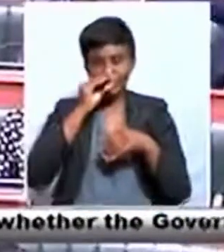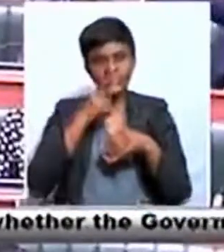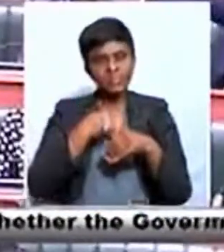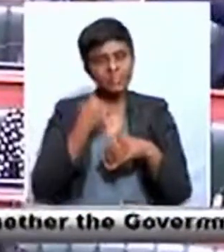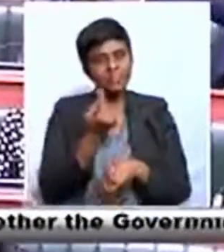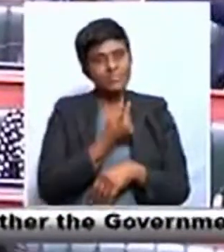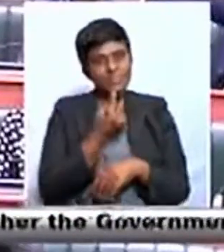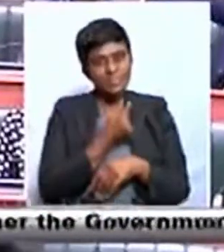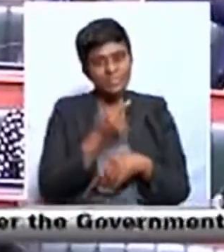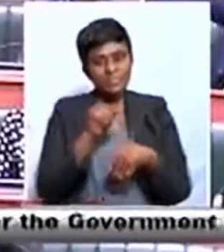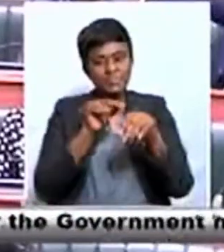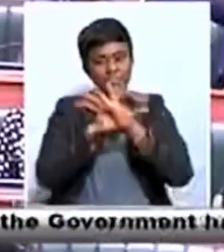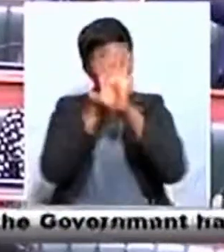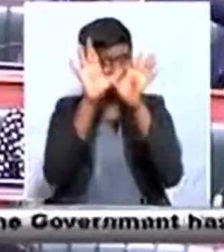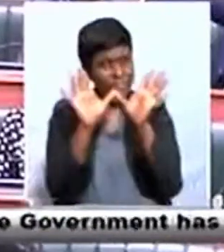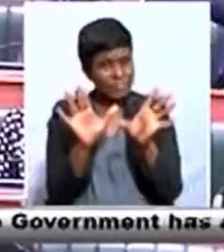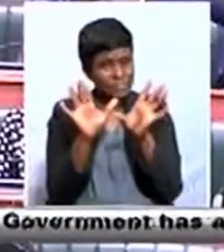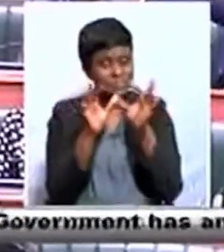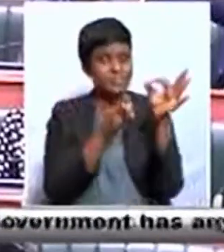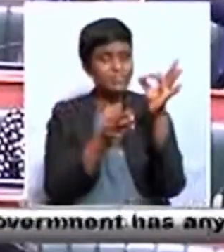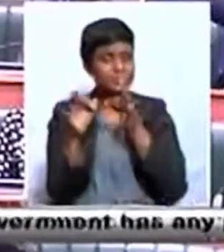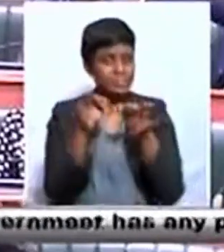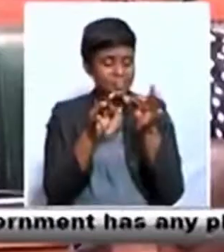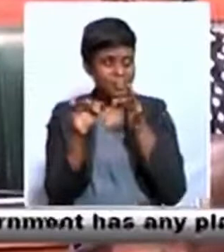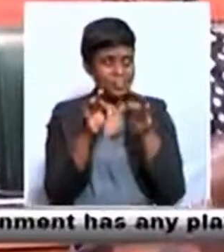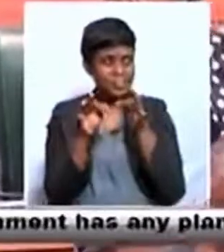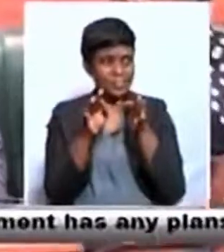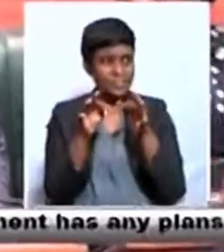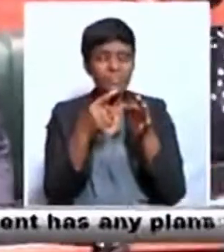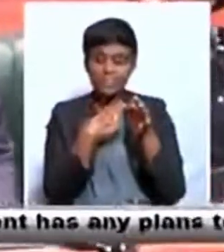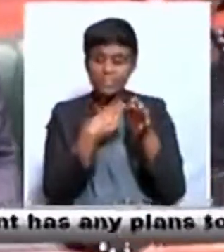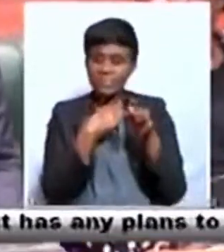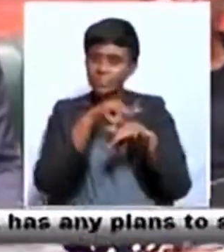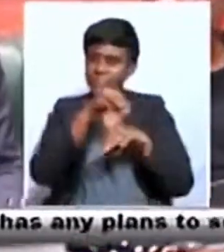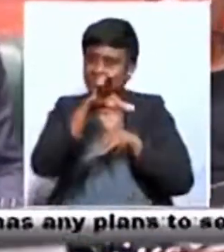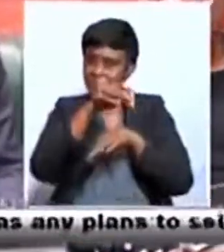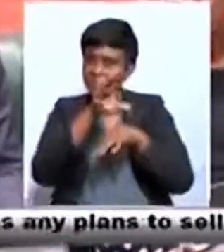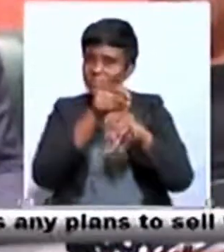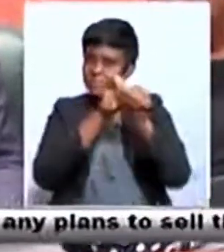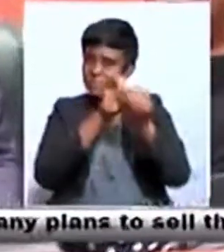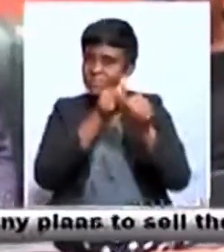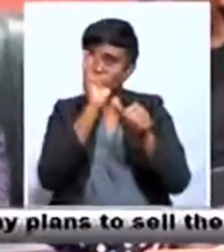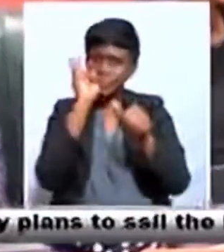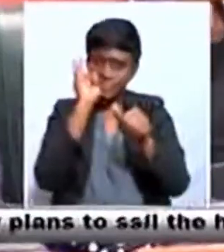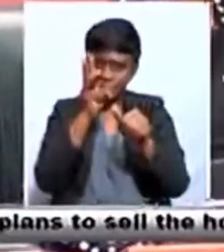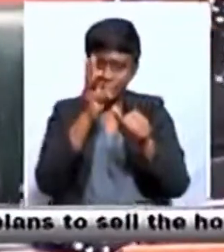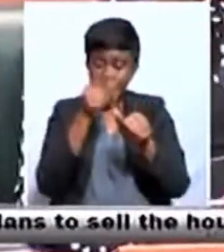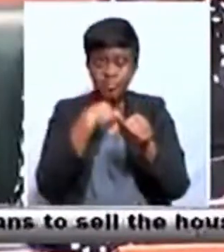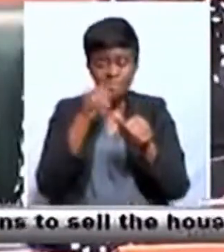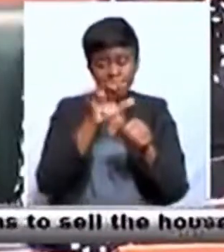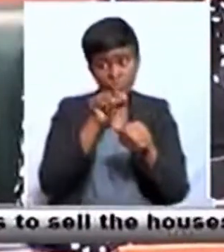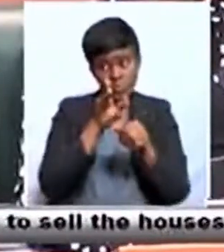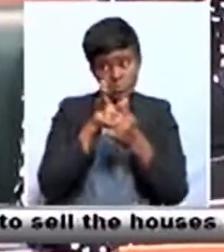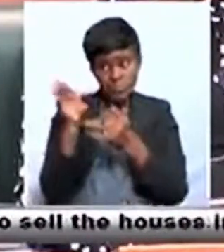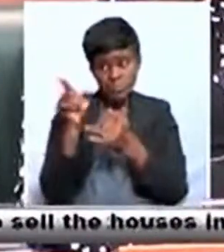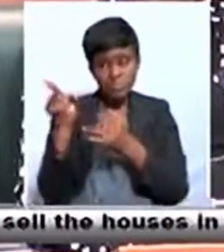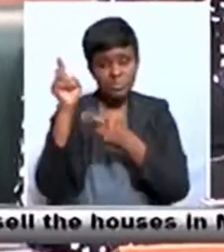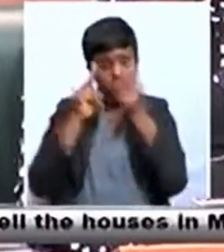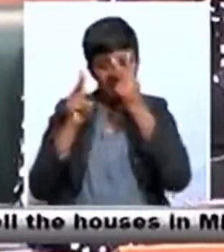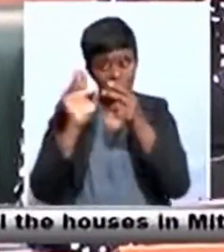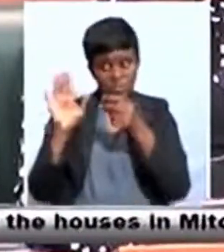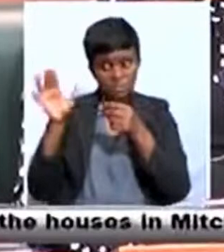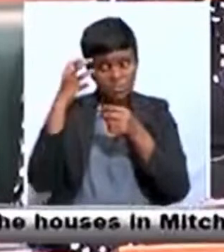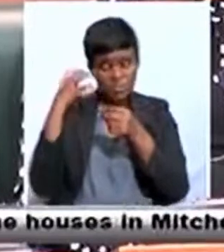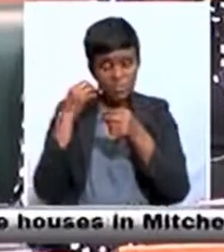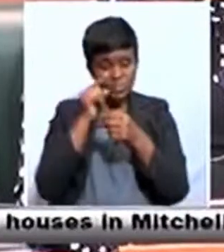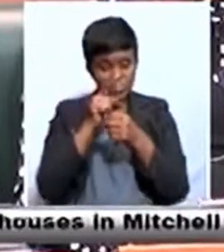to make it crystal clear that I'll follow the advice of the minister and I'll go to his office so that this matter is